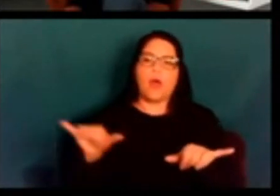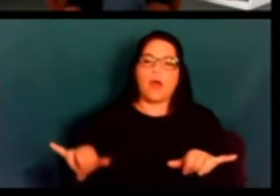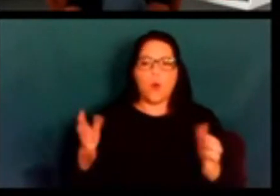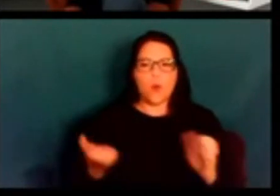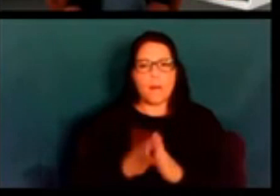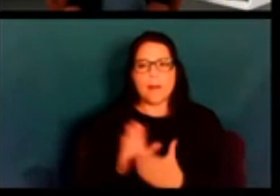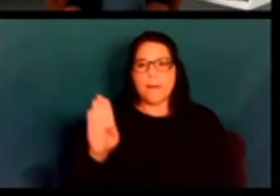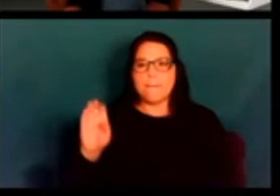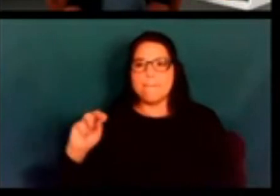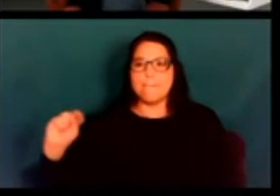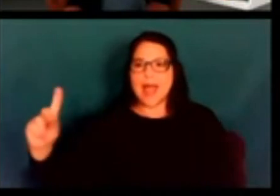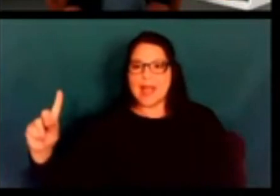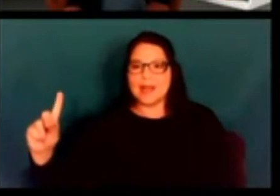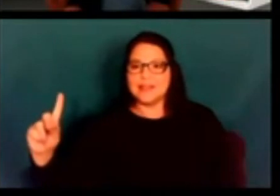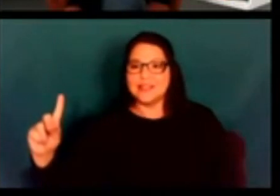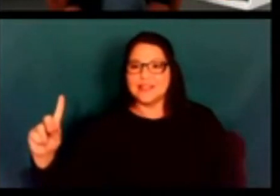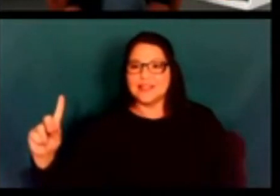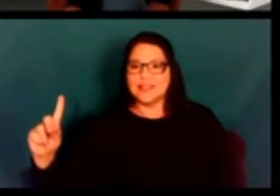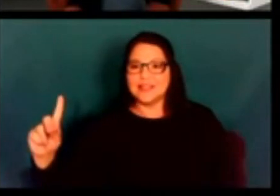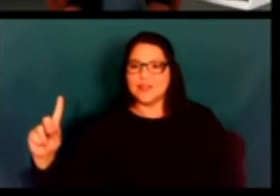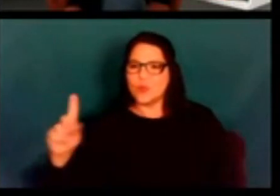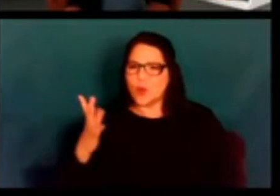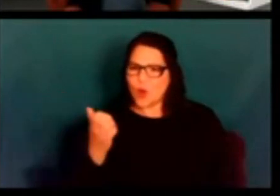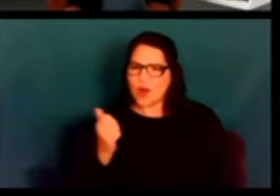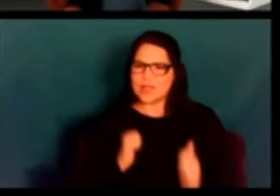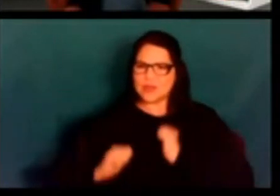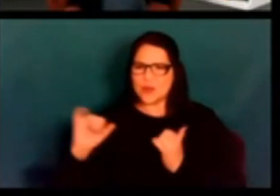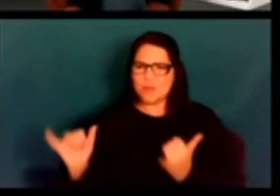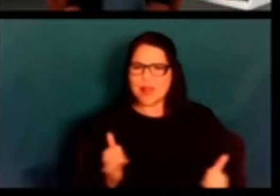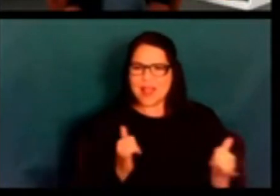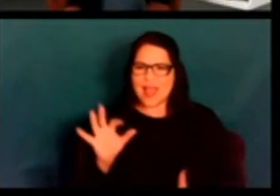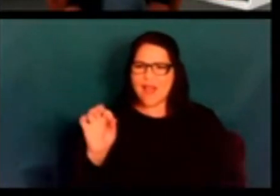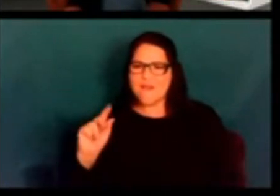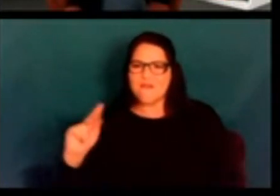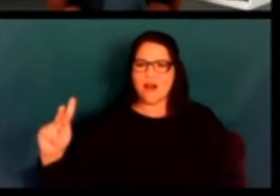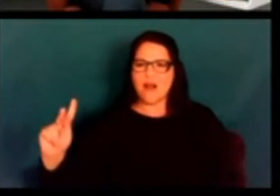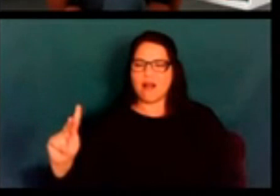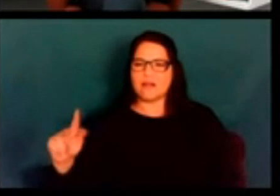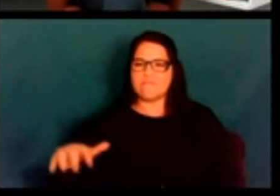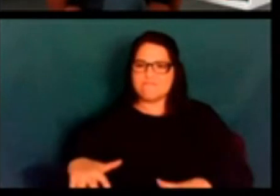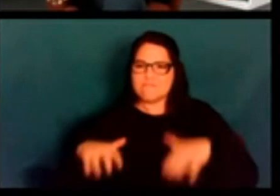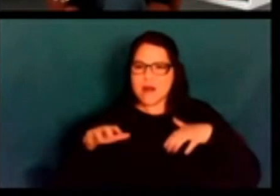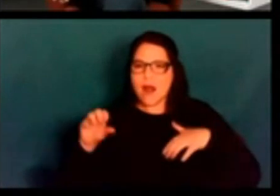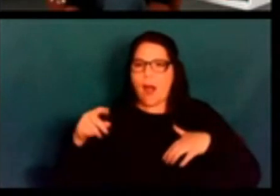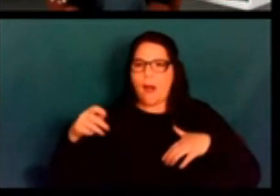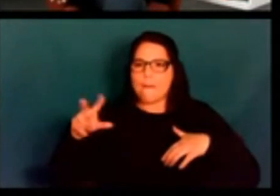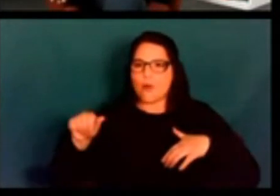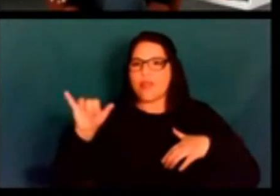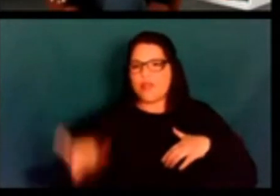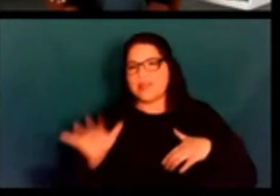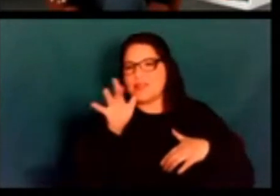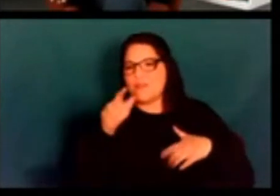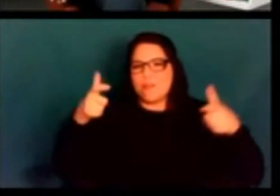thing. We wanted to be a play. We wanted to be able to do a funk opera, which is what the Mothership was